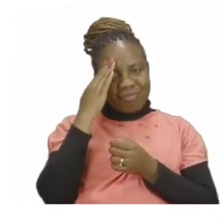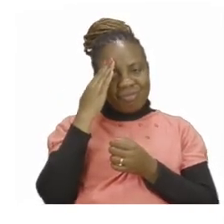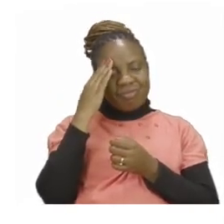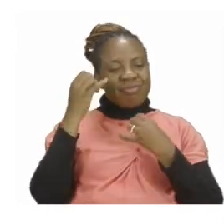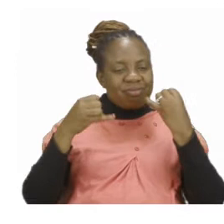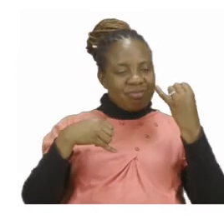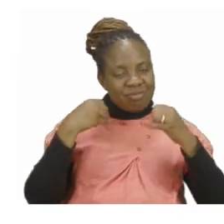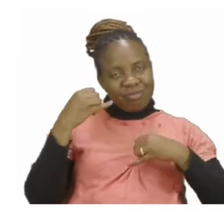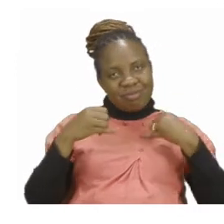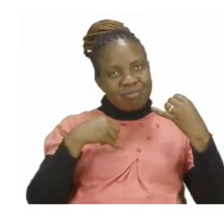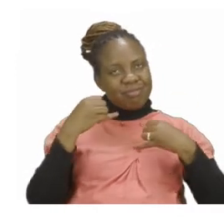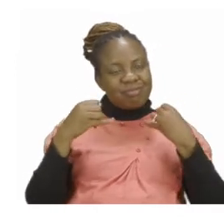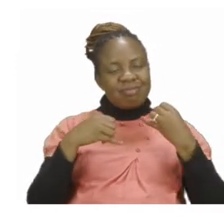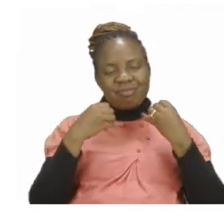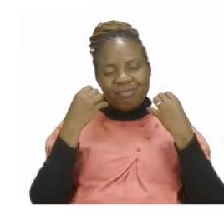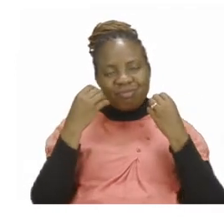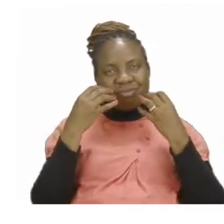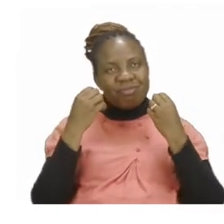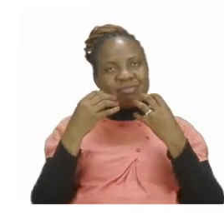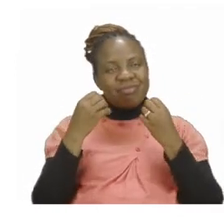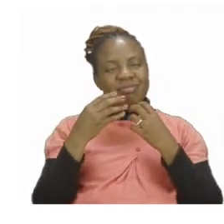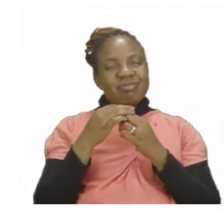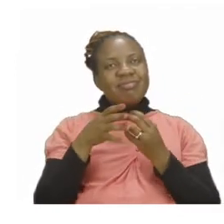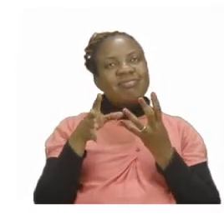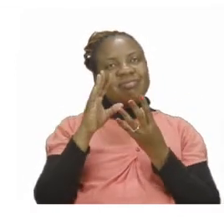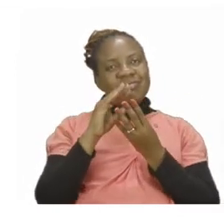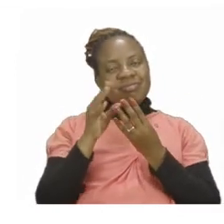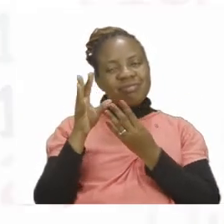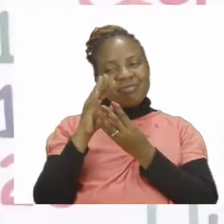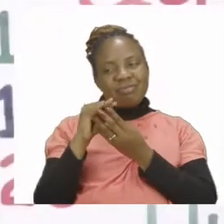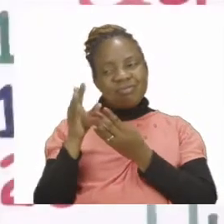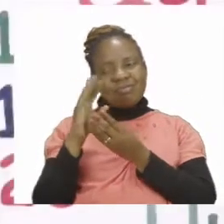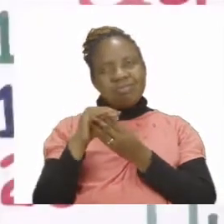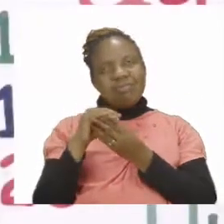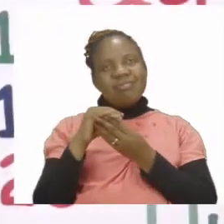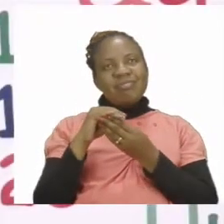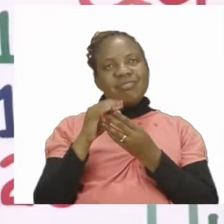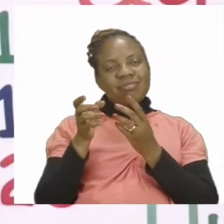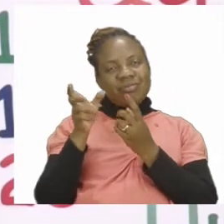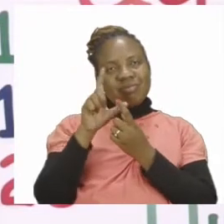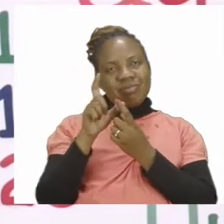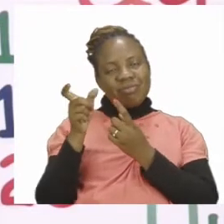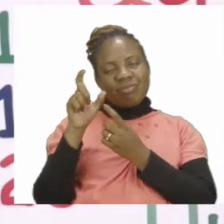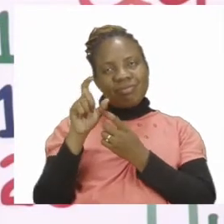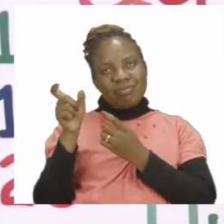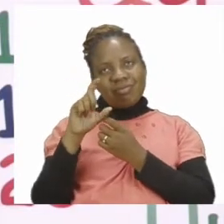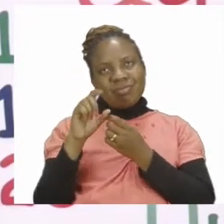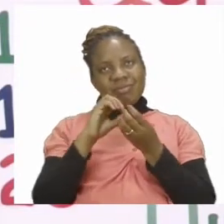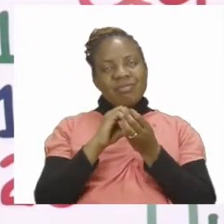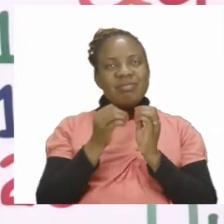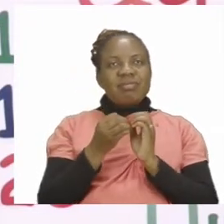rounding off all these numbers. Let's quickly do 2 examples together. Now